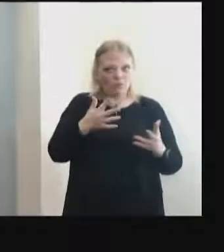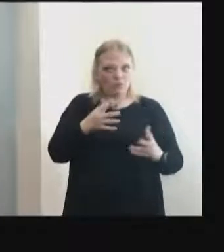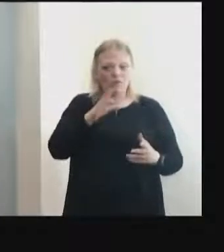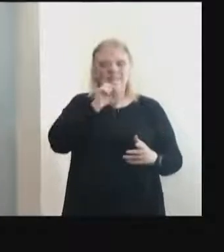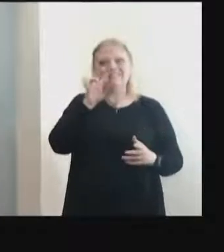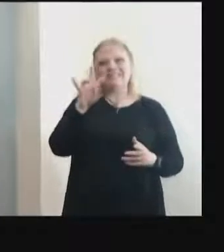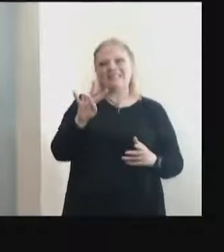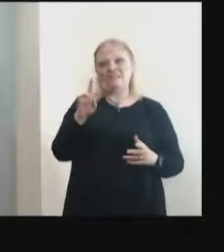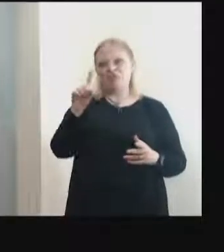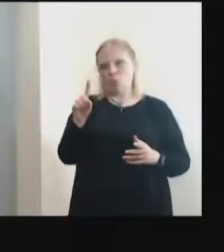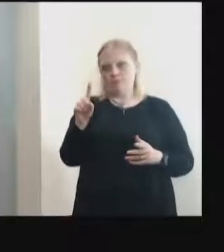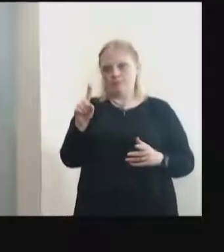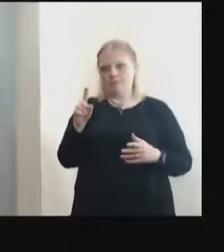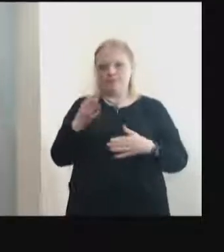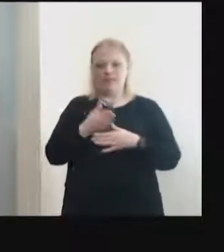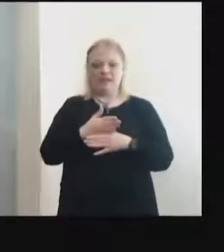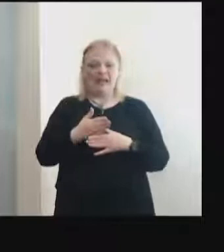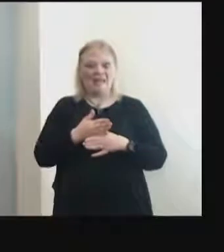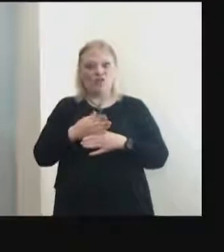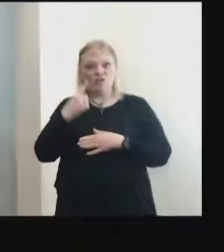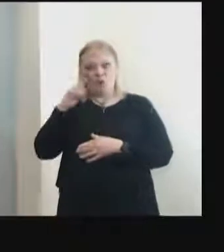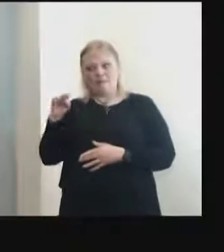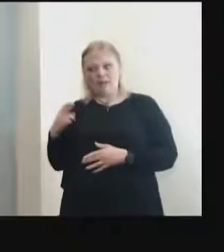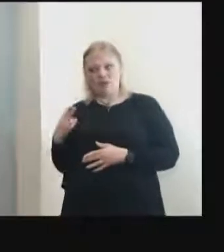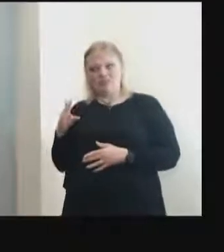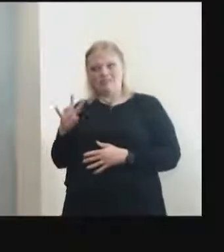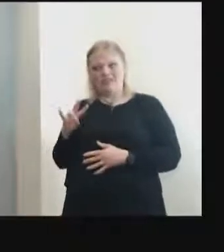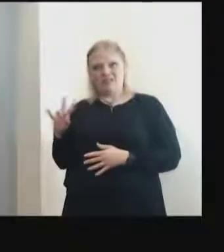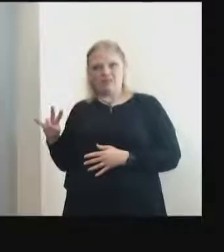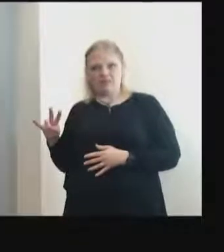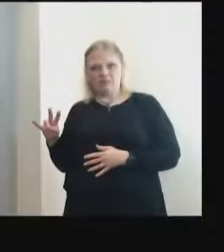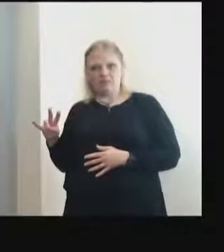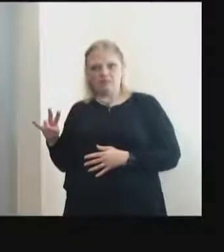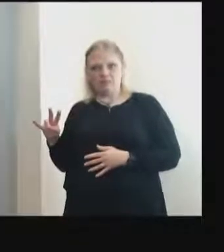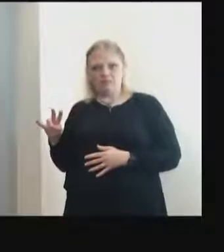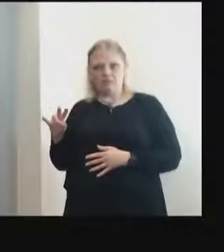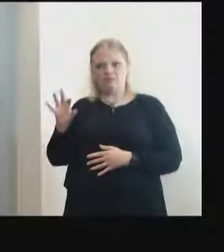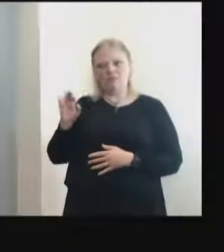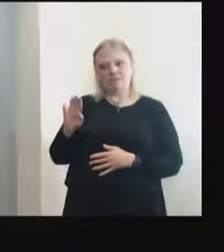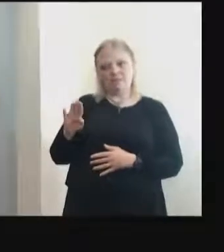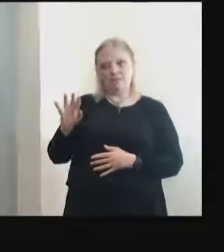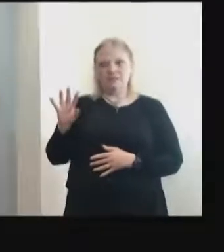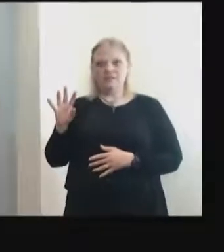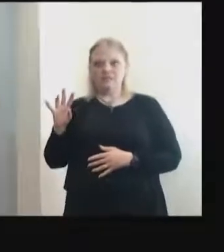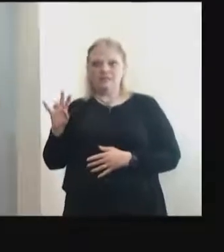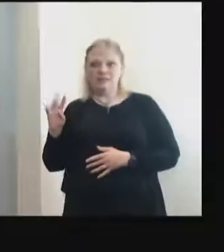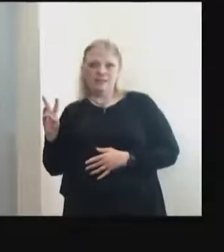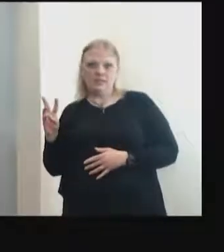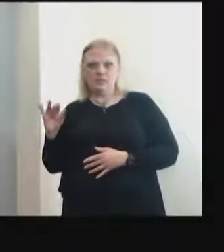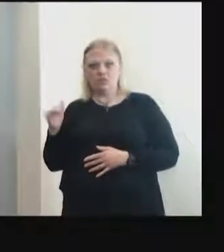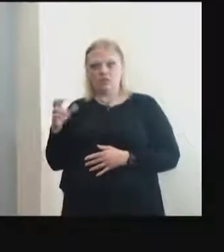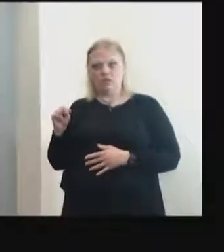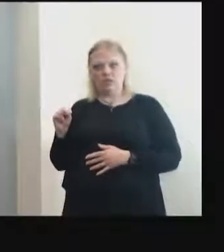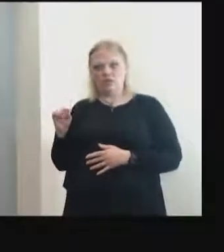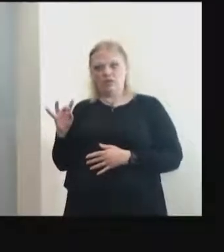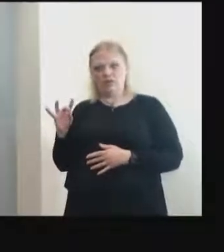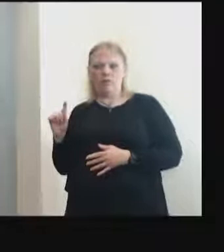71. The average age of death in March was 77. It was 76 in February. It was 81 in January.